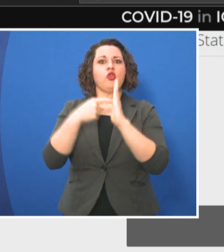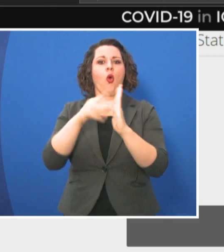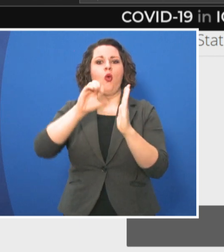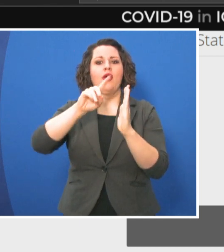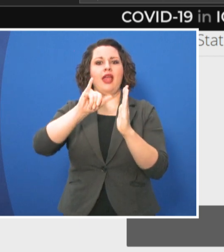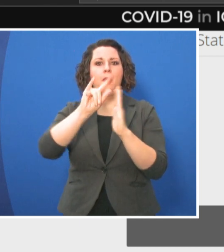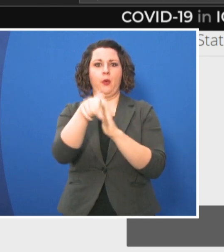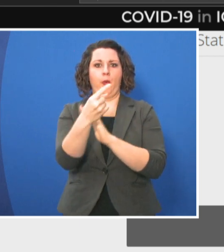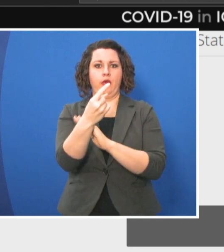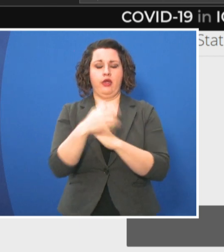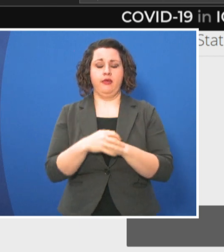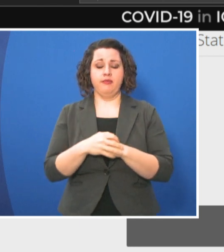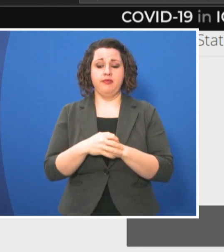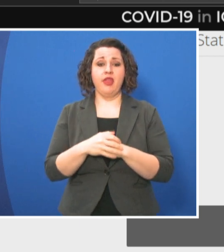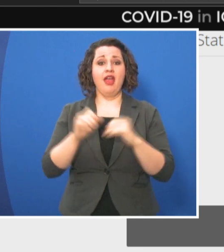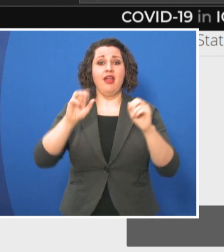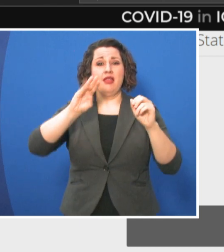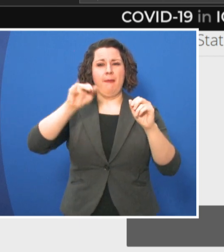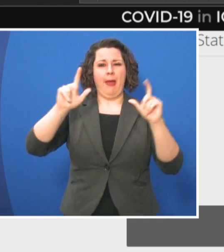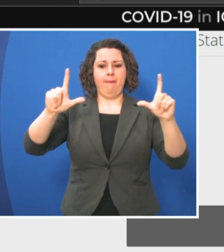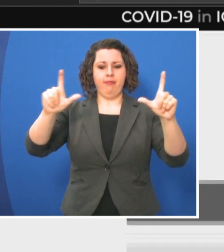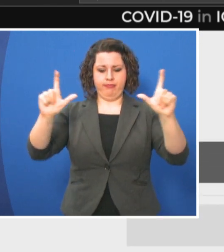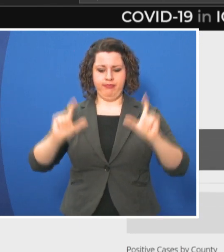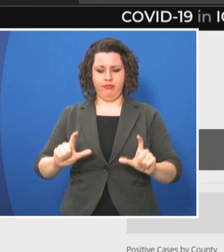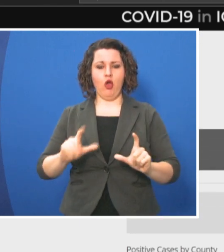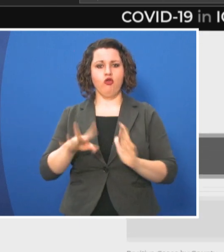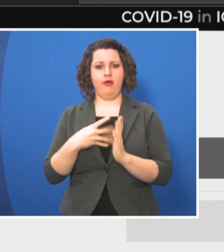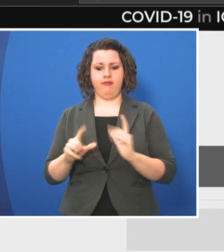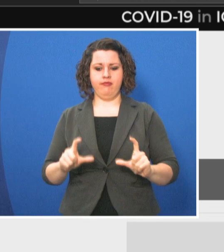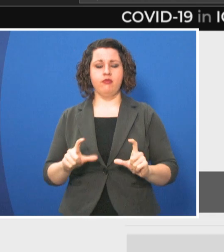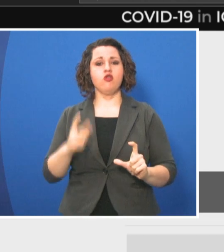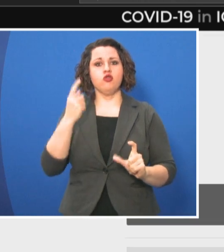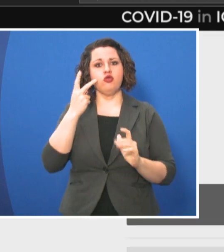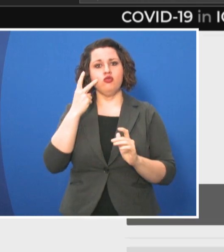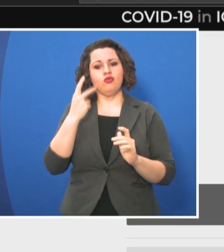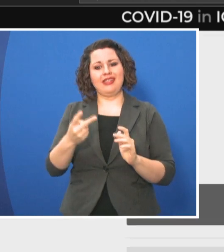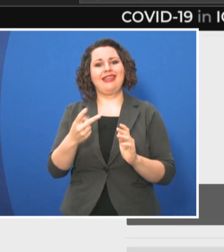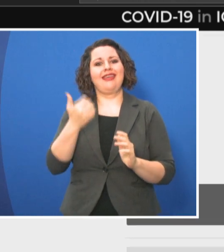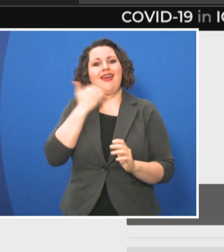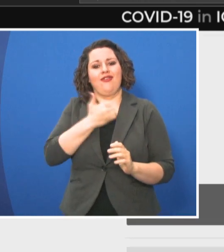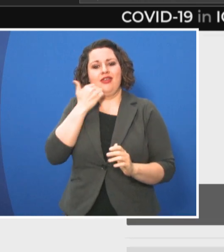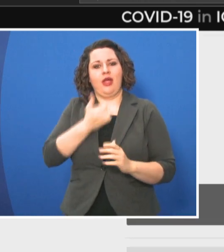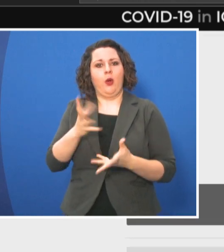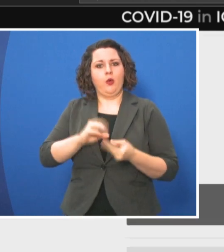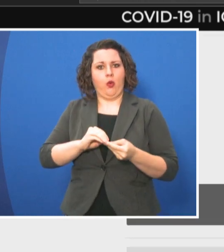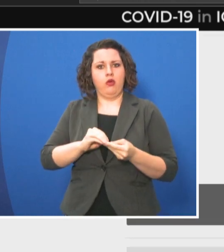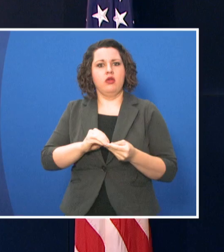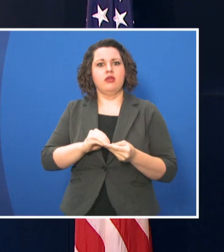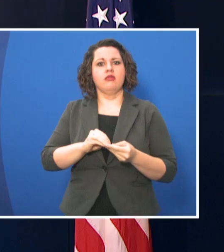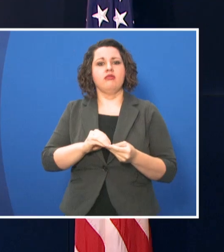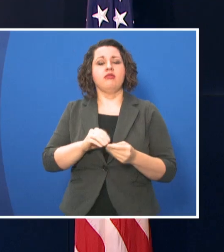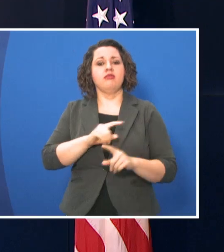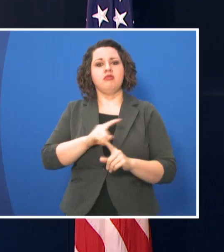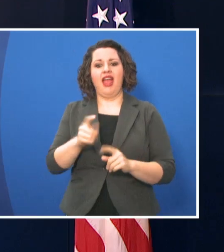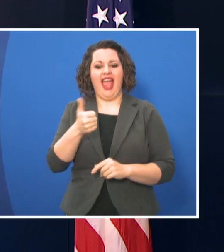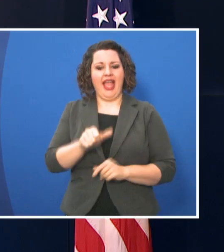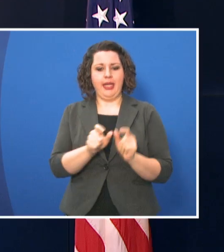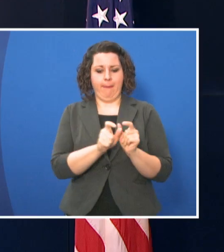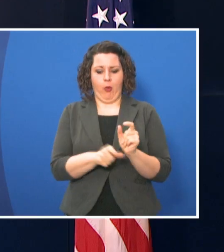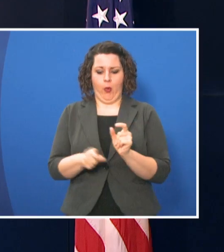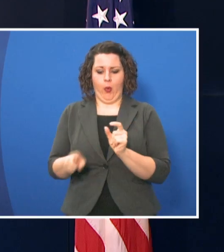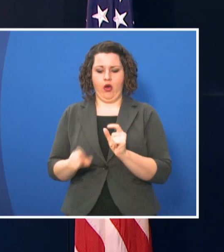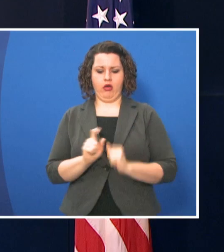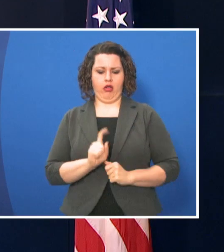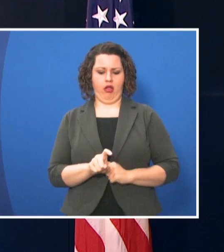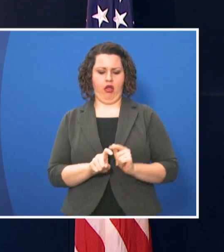The graph below the map will show you daily totals over time. Just hover over any bar to display